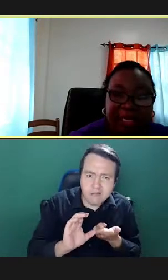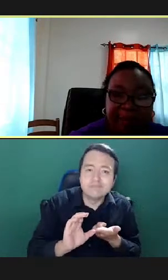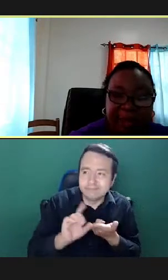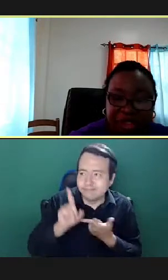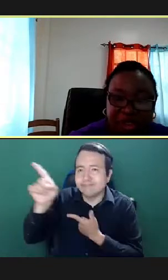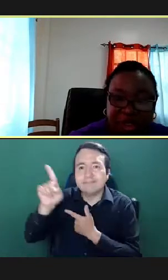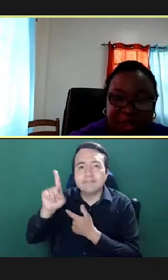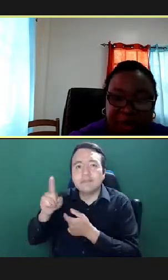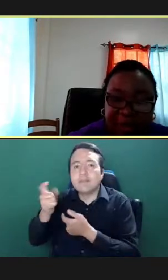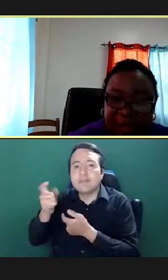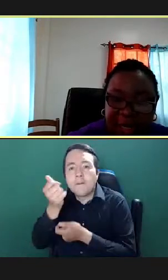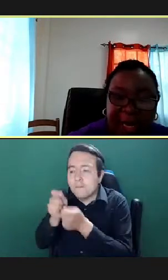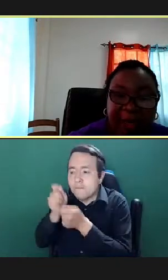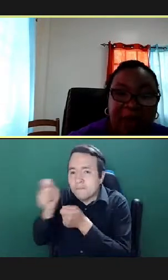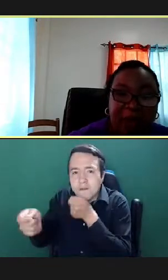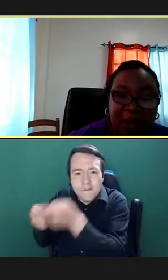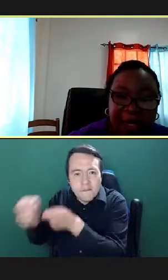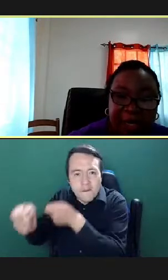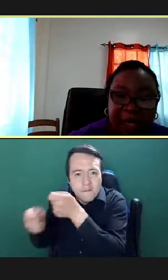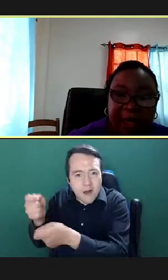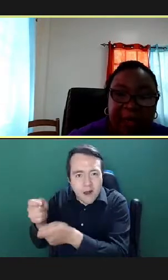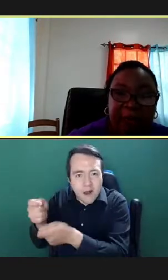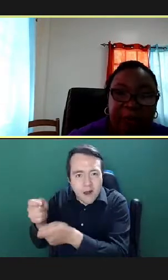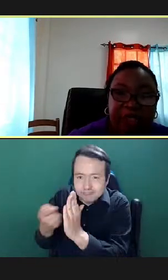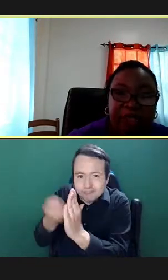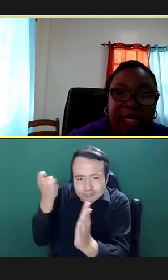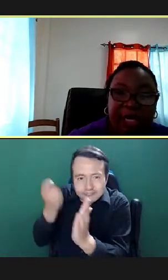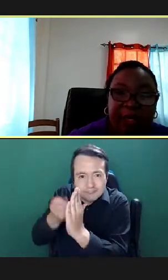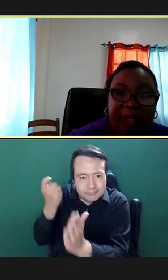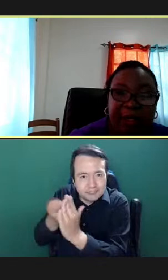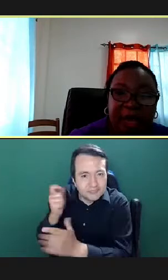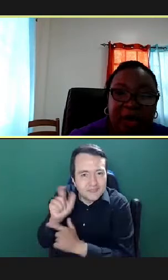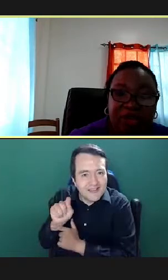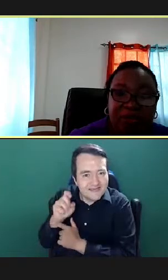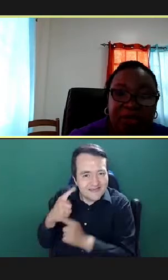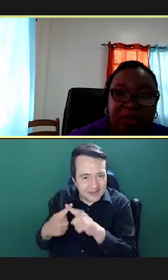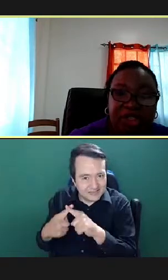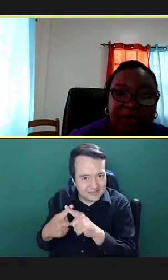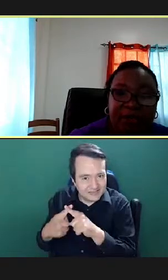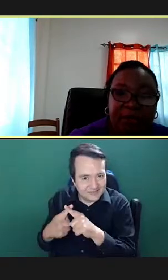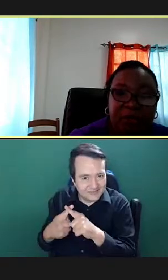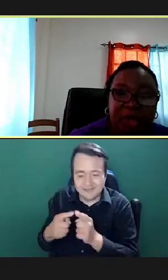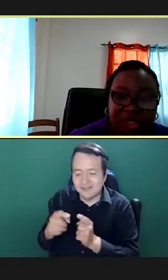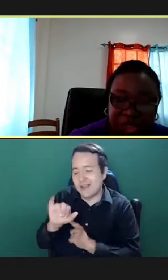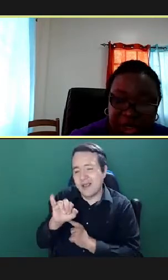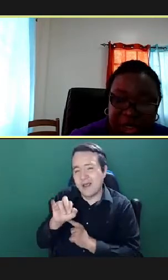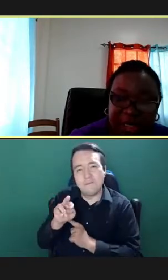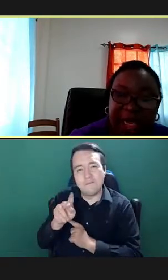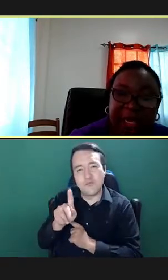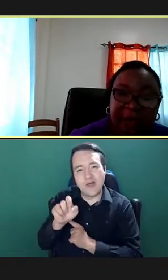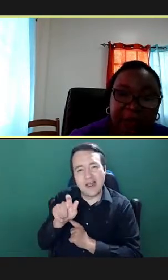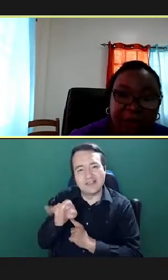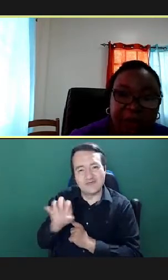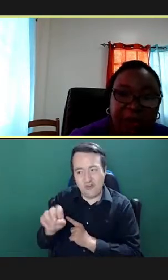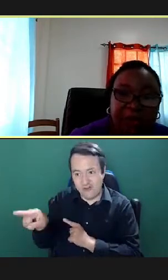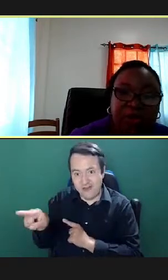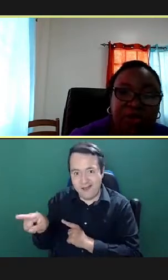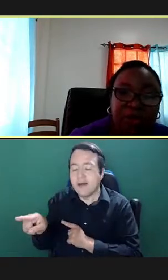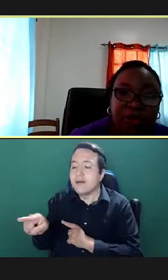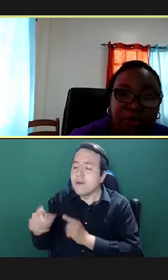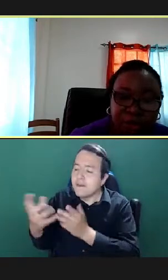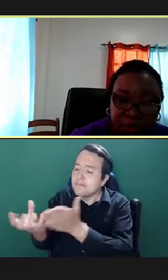new tax measures on alcohol, which can, a contribution from which can